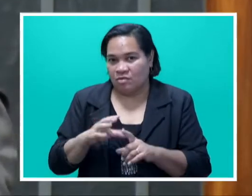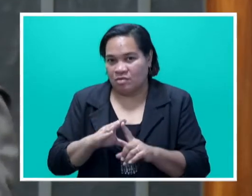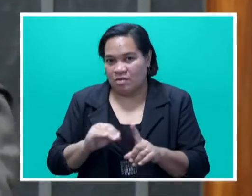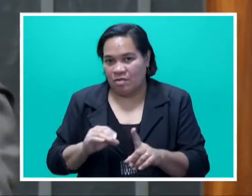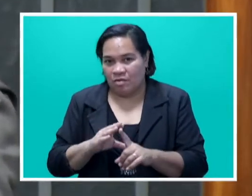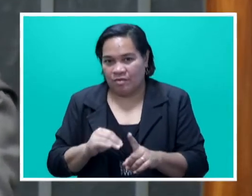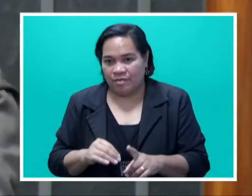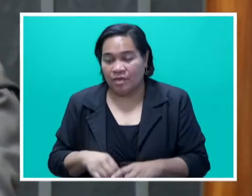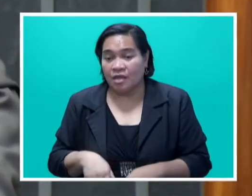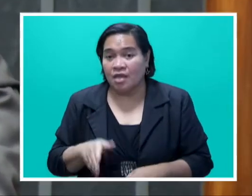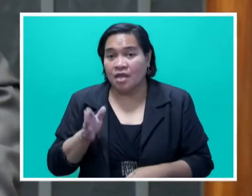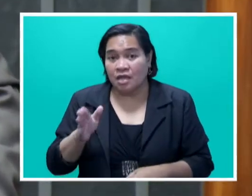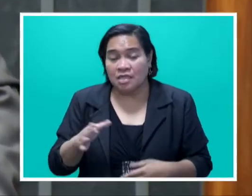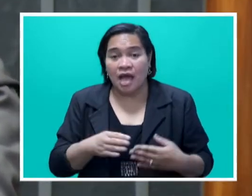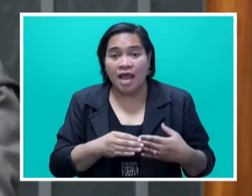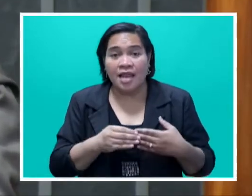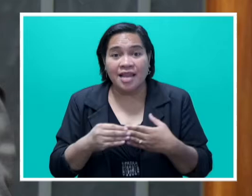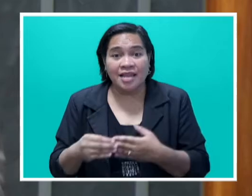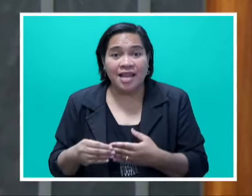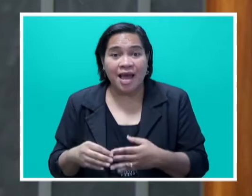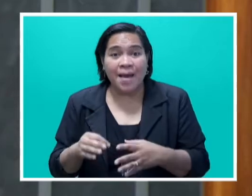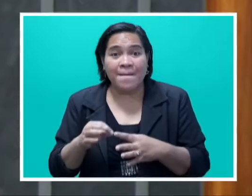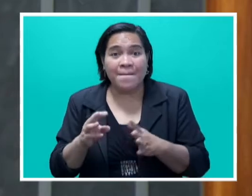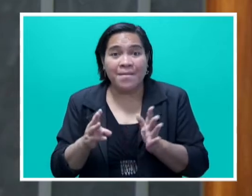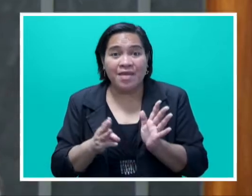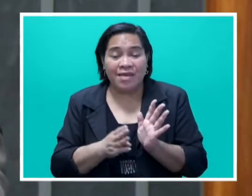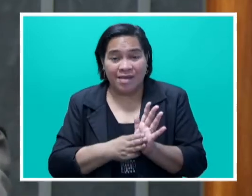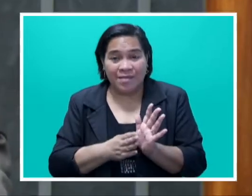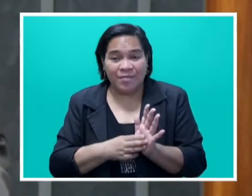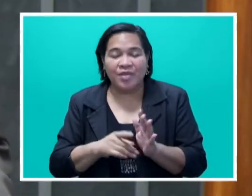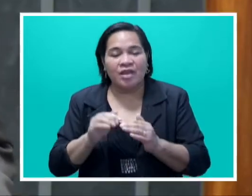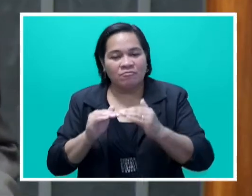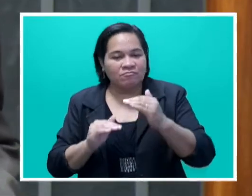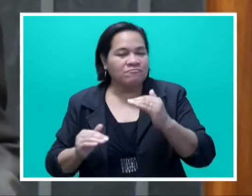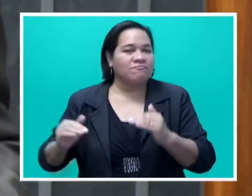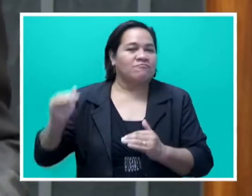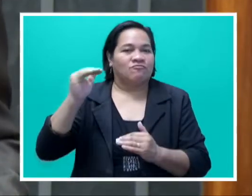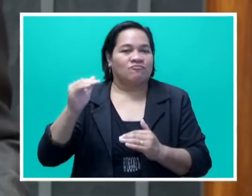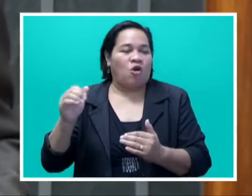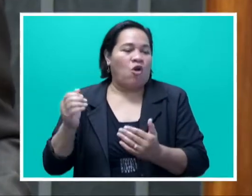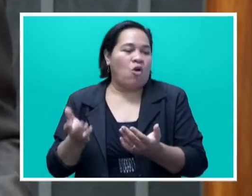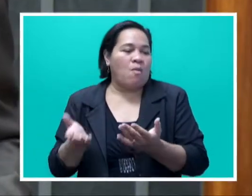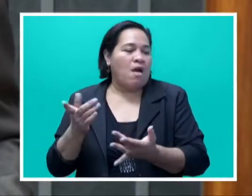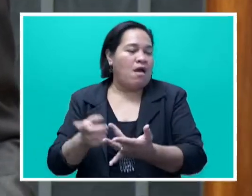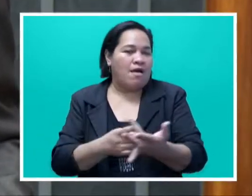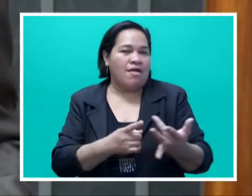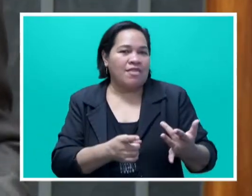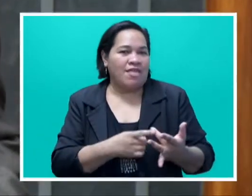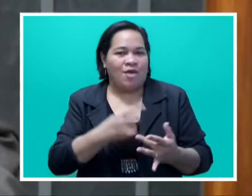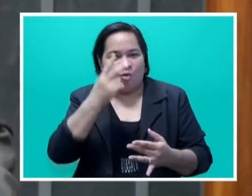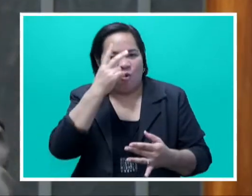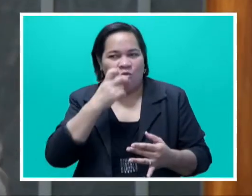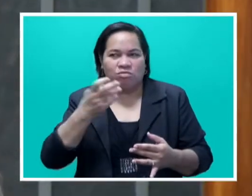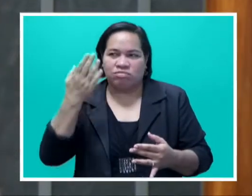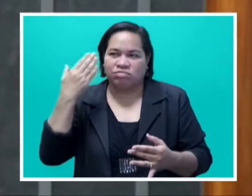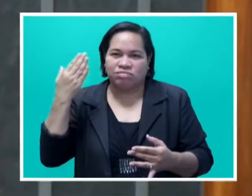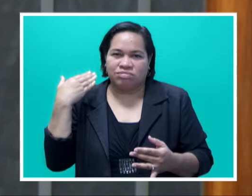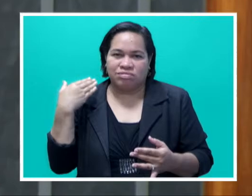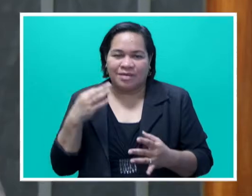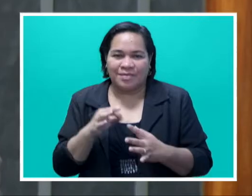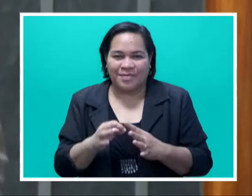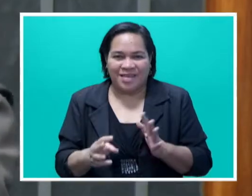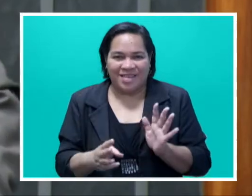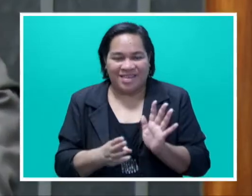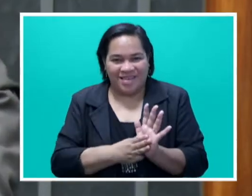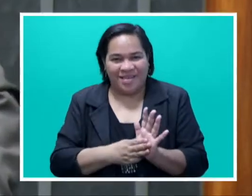democracy, our Honorable Prime Minister towers above these other leaders, some of whom are on the comeback